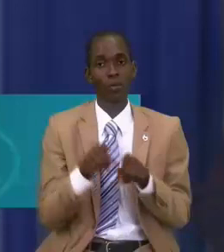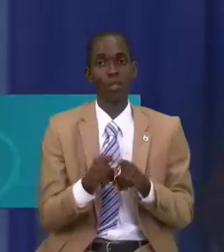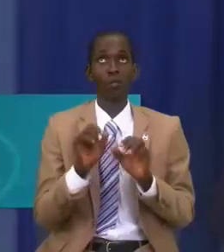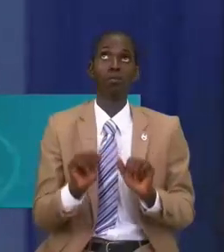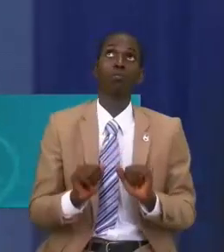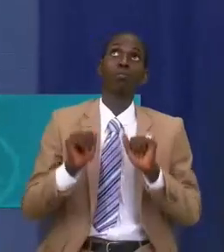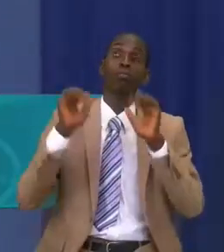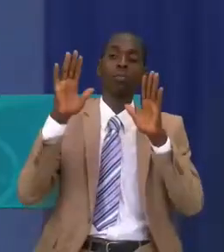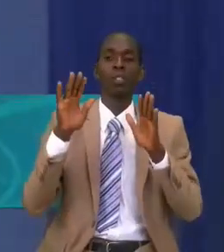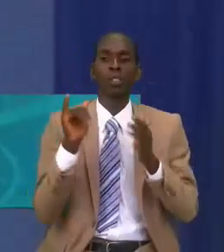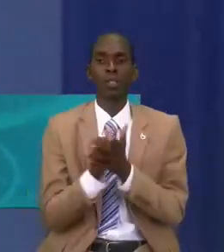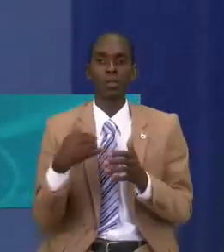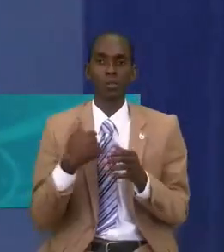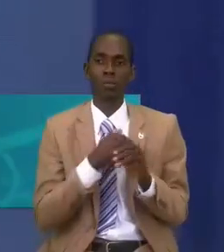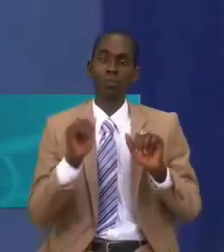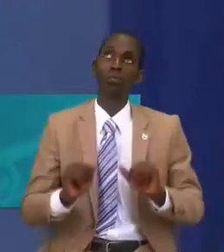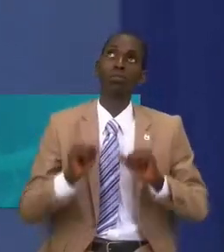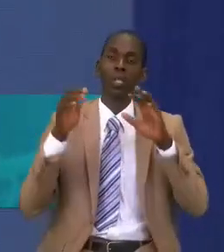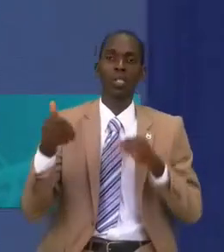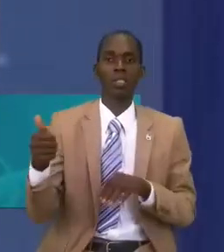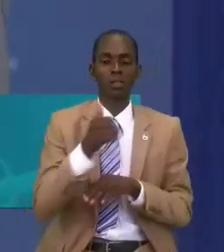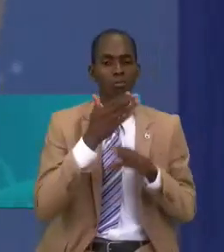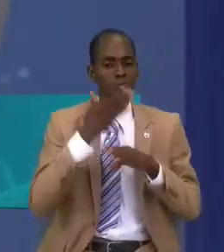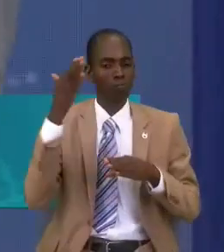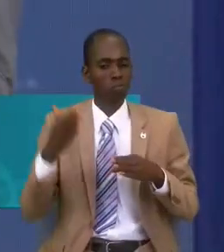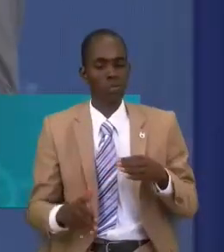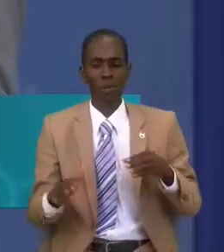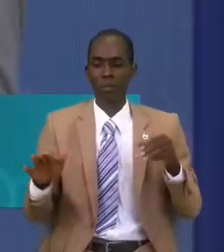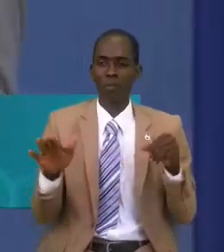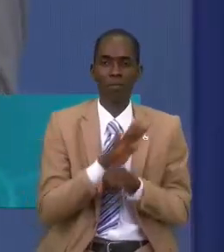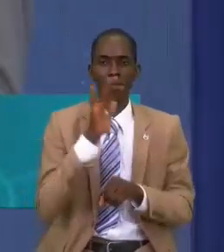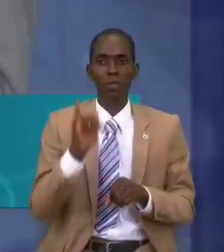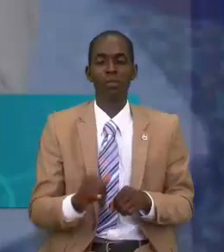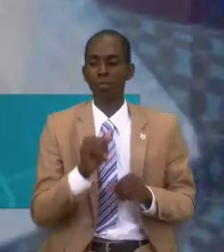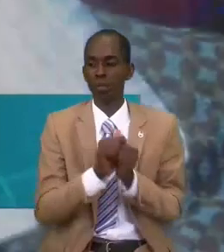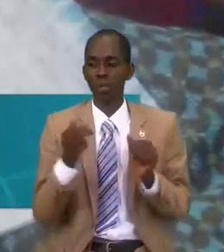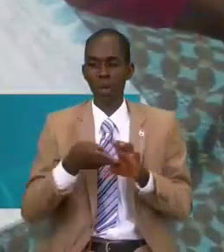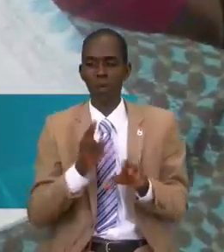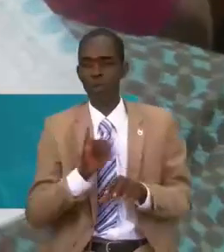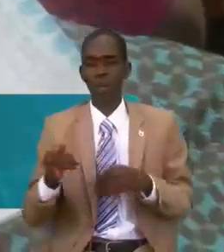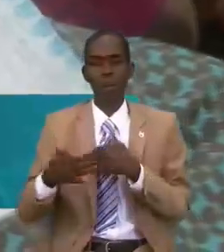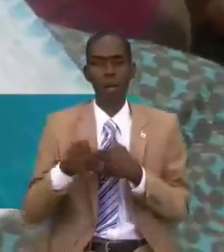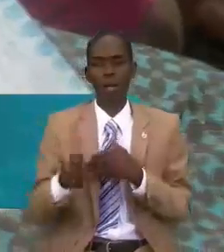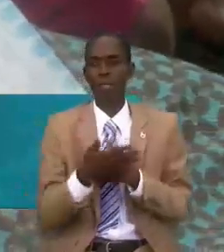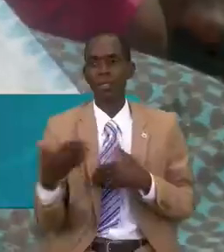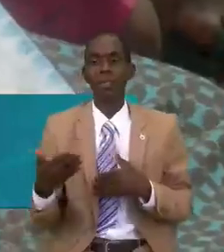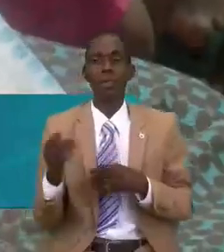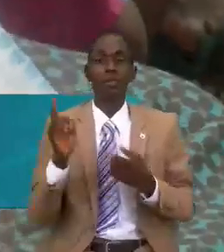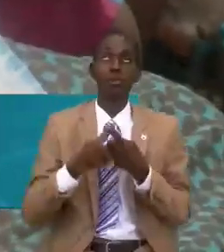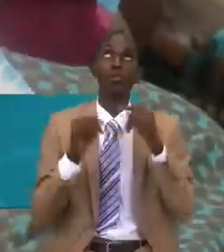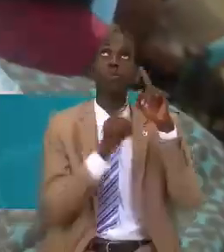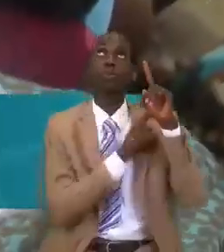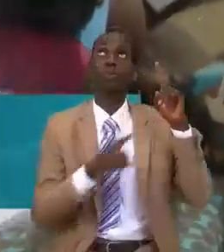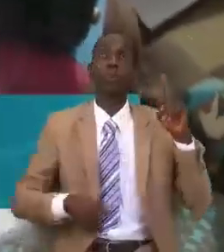completely, totally, unreservedly unto the Lord now, henceforth, and until we see